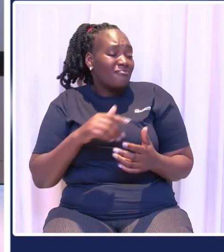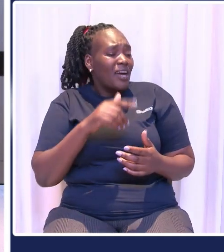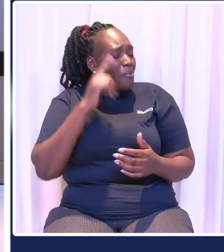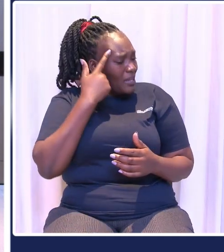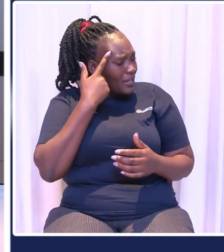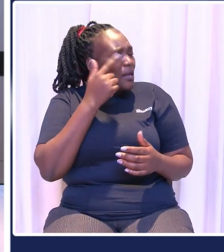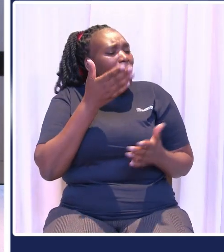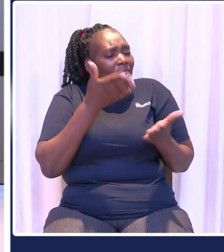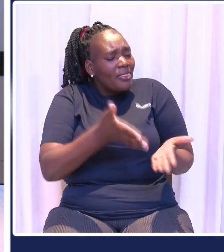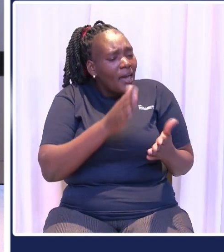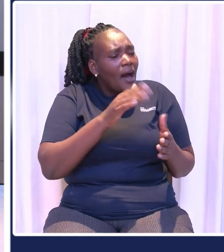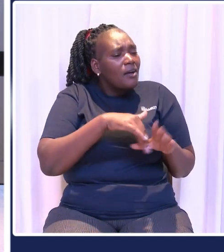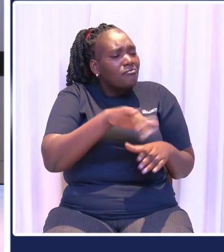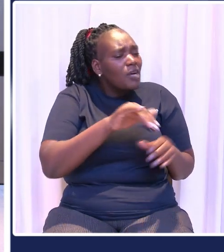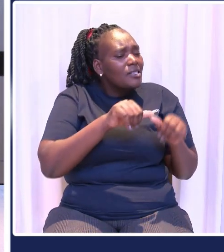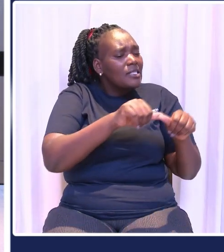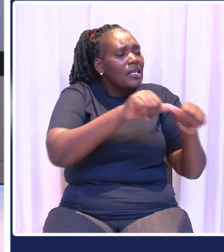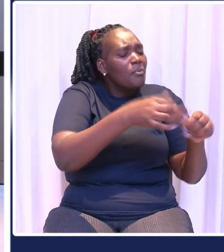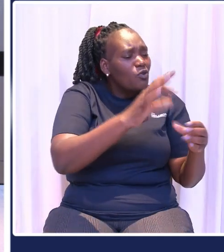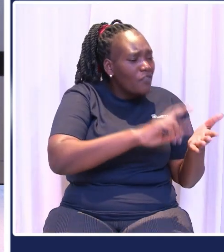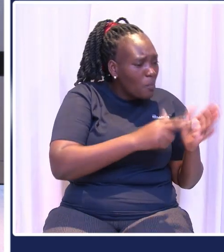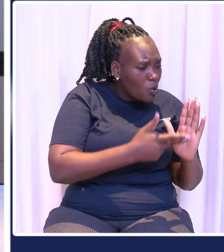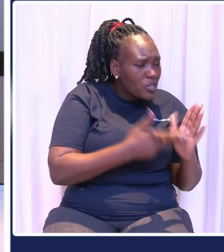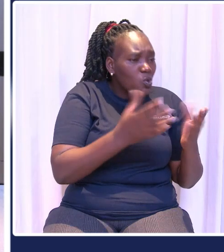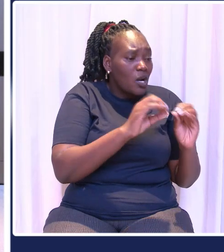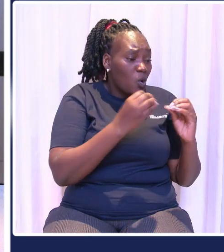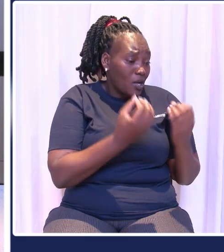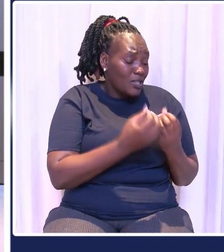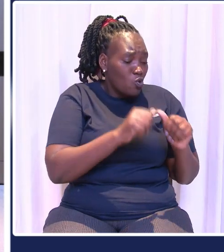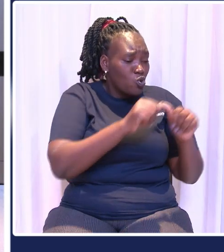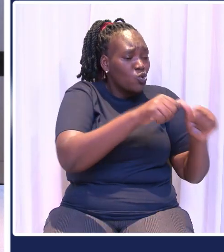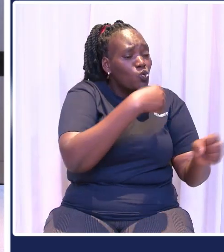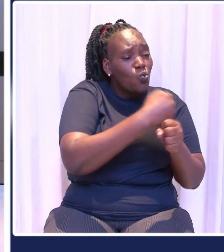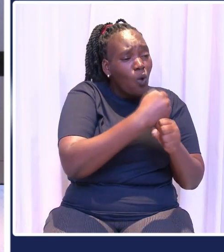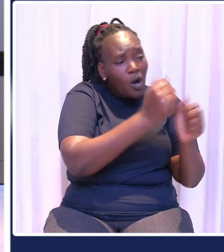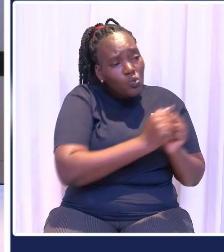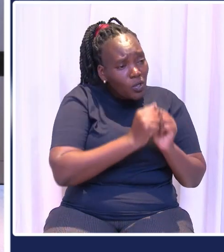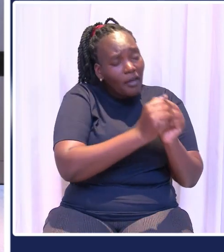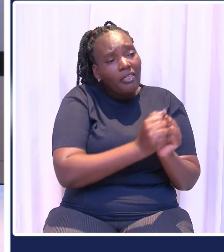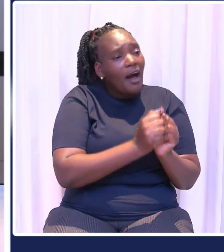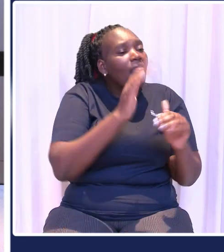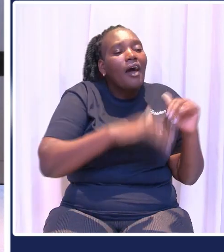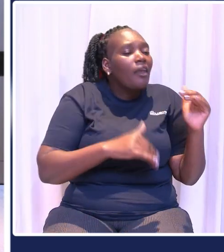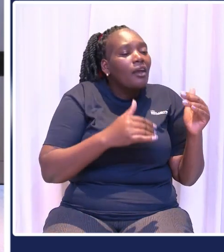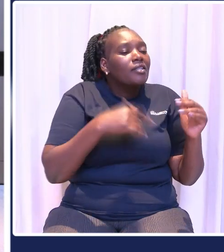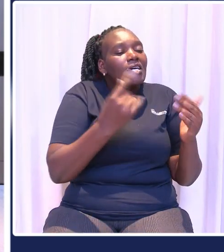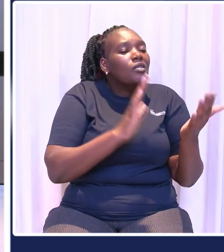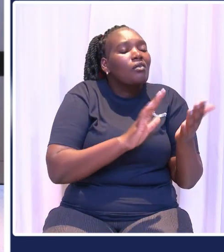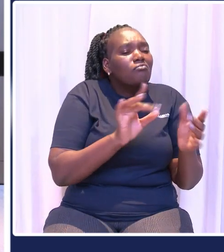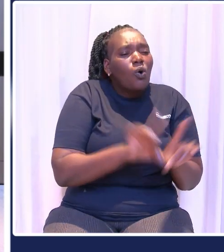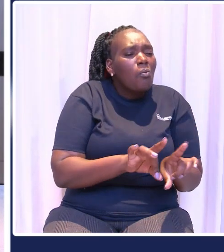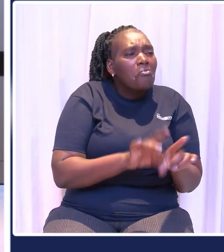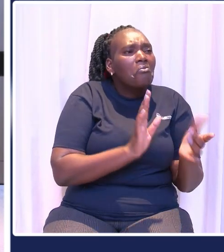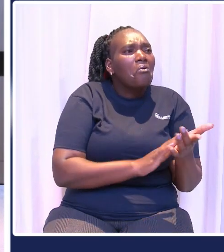of the sustainability of a project or an organization, continuing to work together rather than kind of come in, do